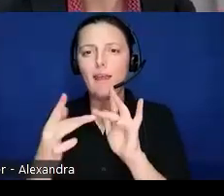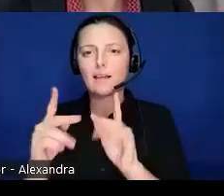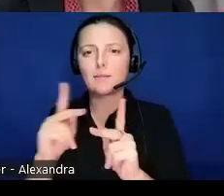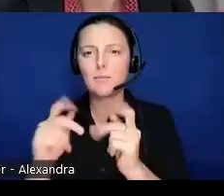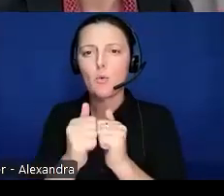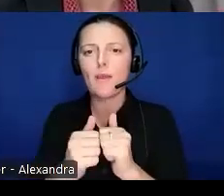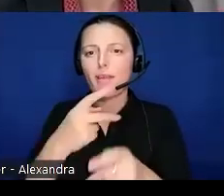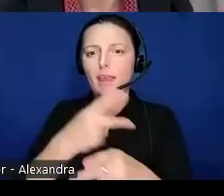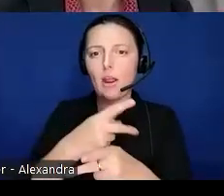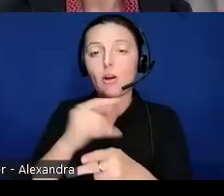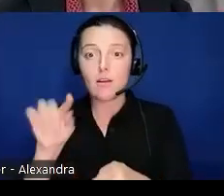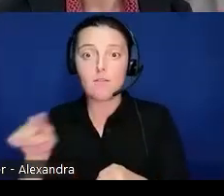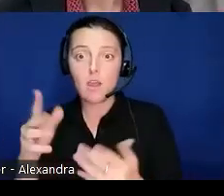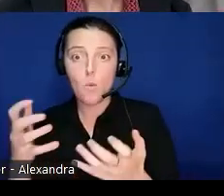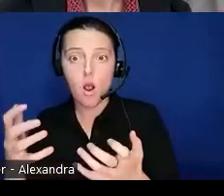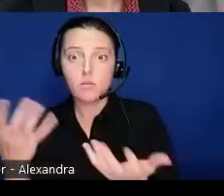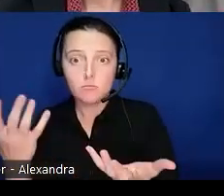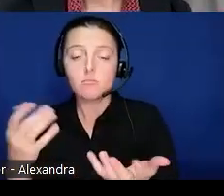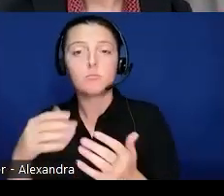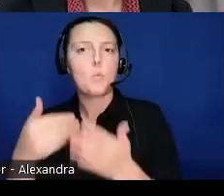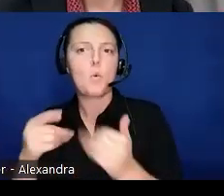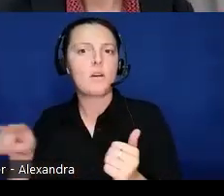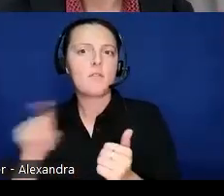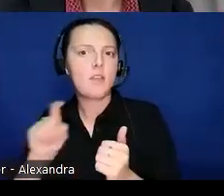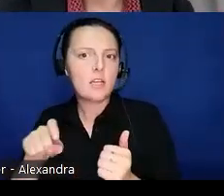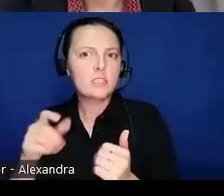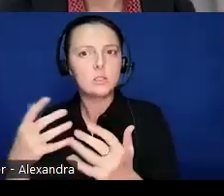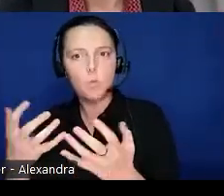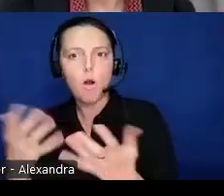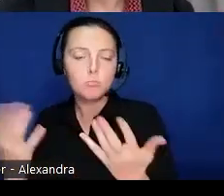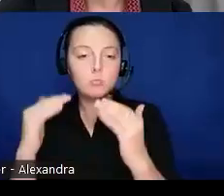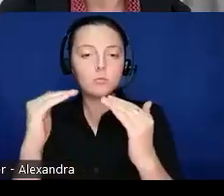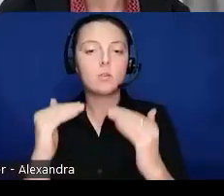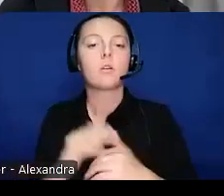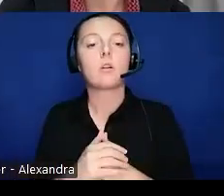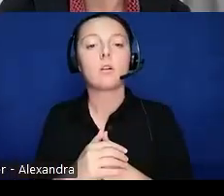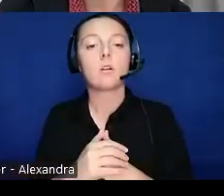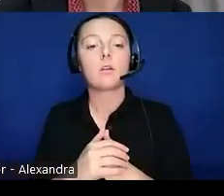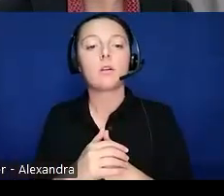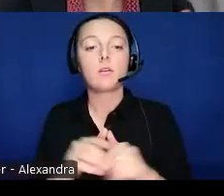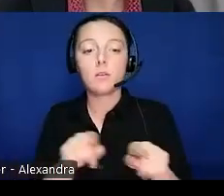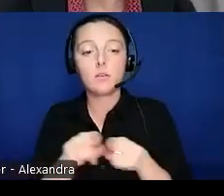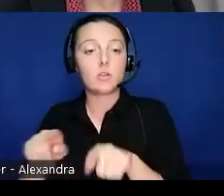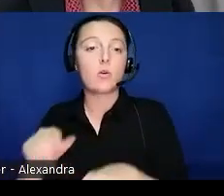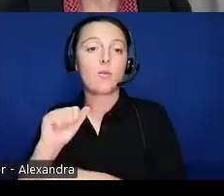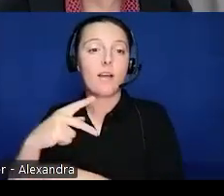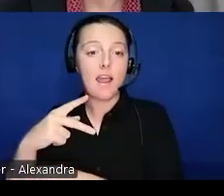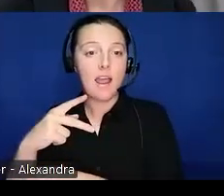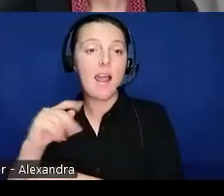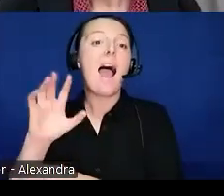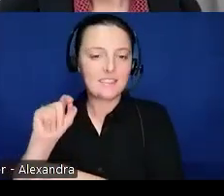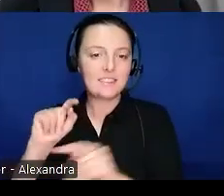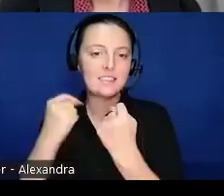in or whatever they might be interested in. And ACT teams or assertive community treatment, they're also doing outreach in the community to people who